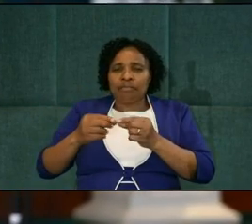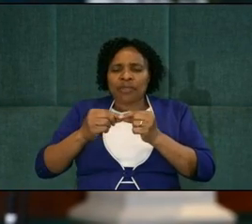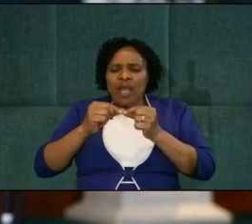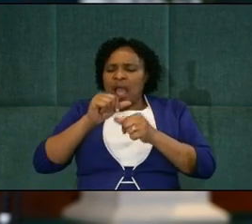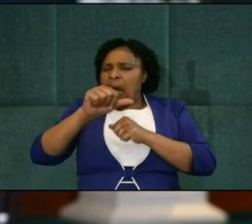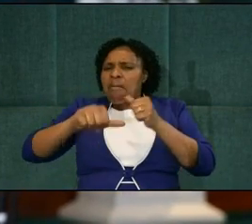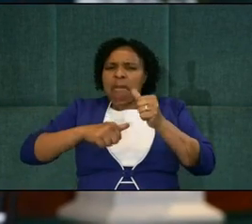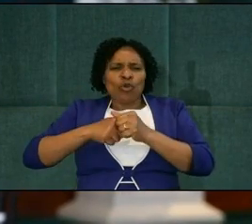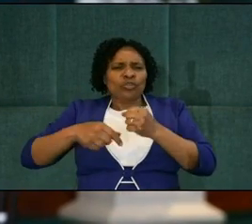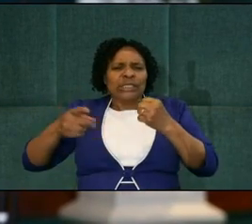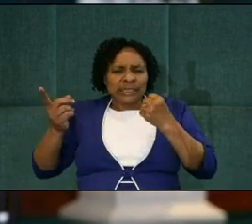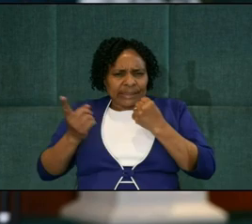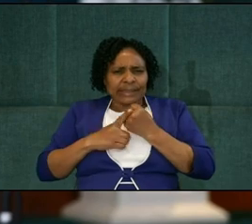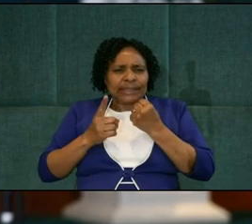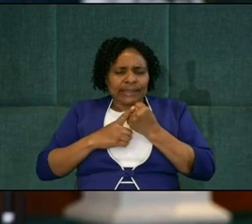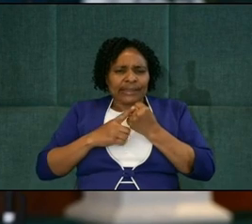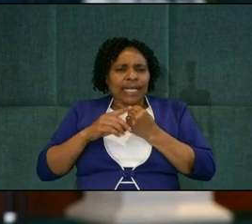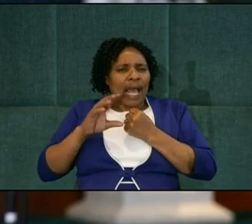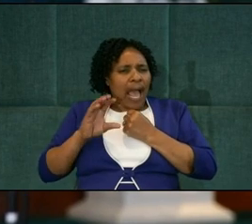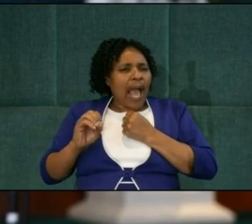about